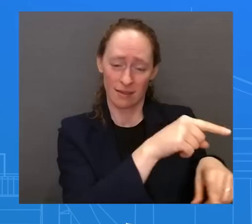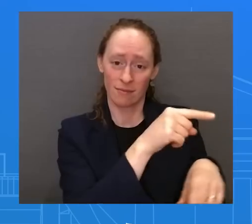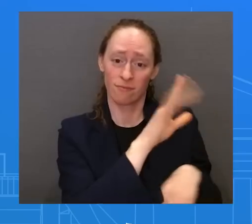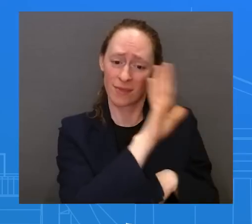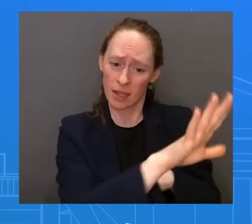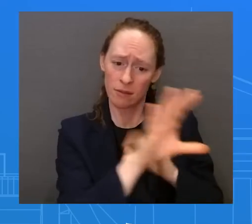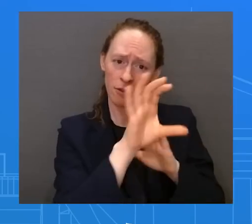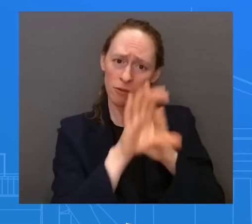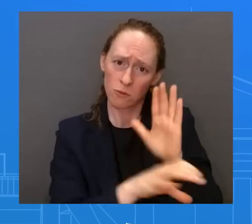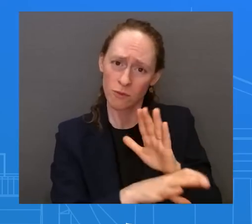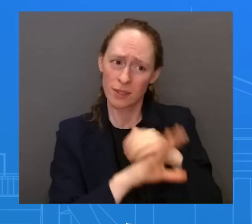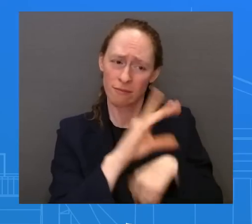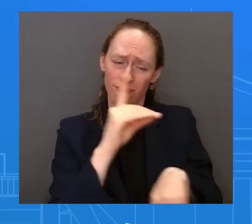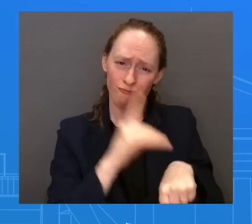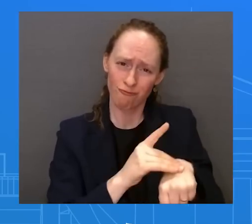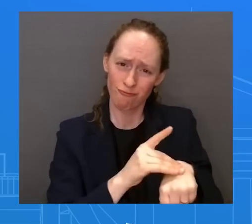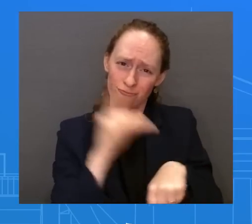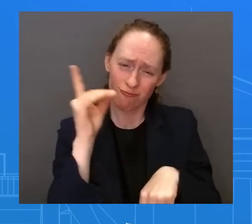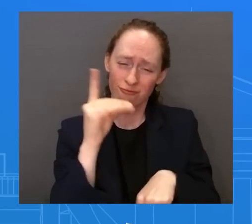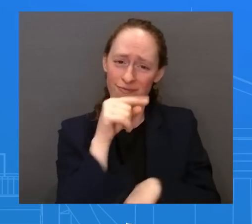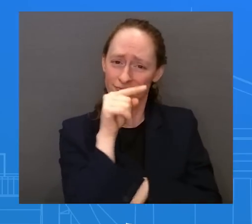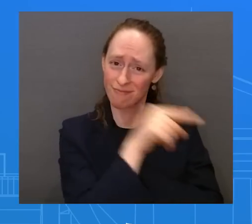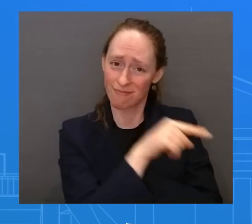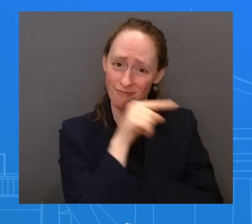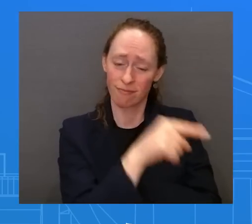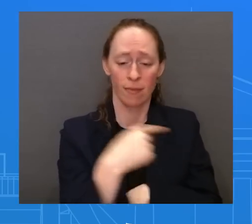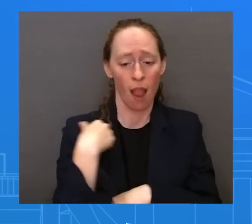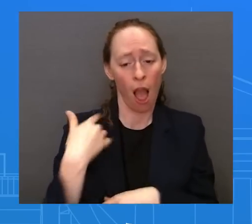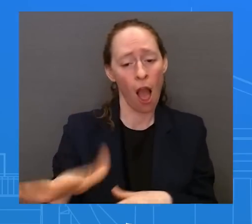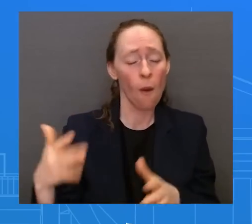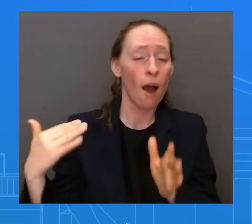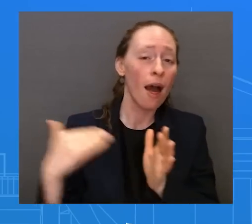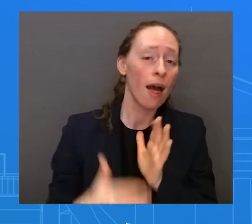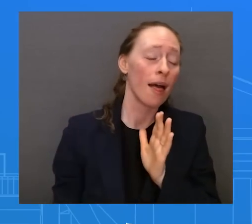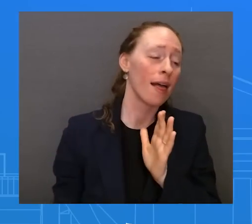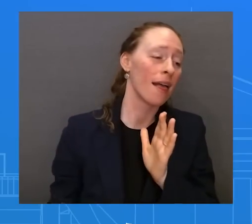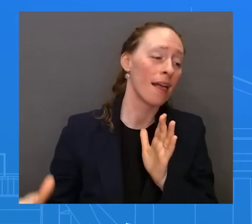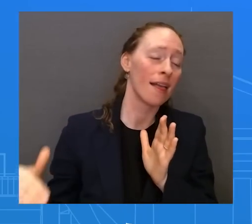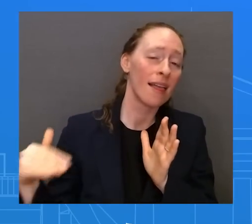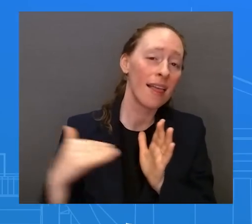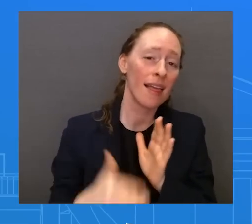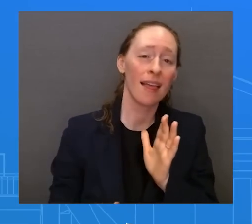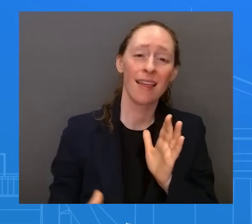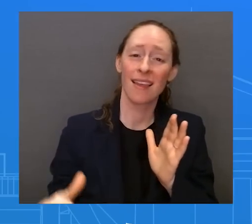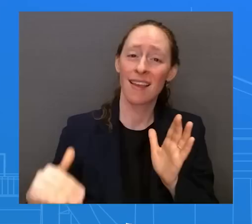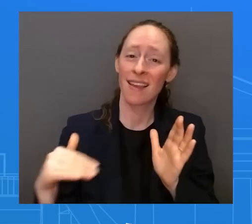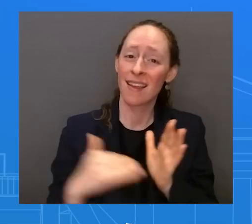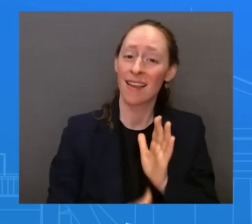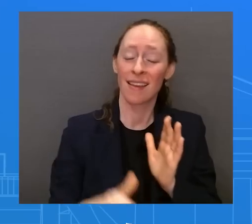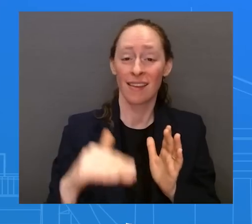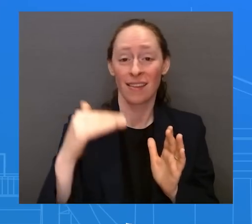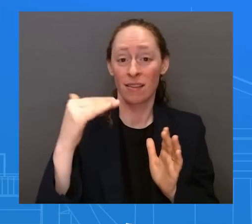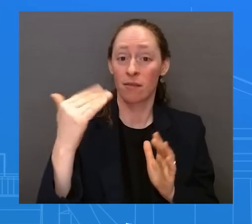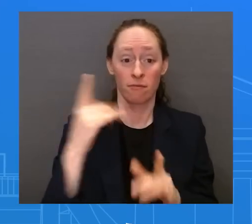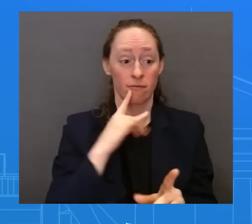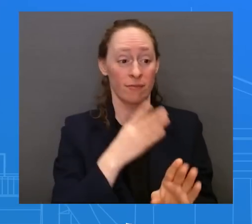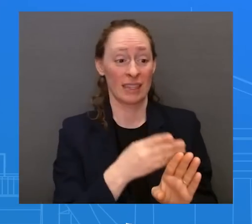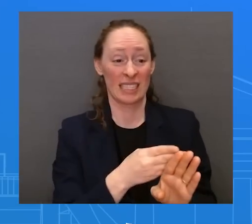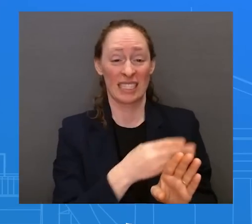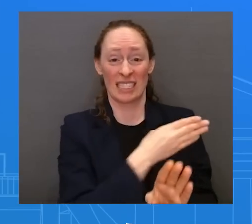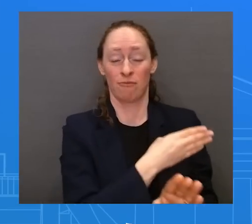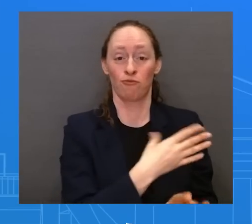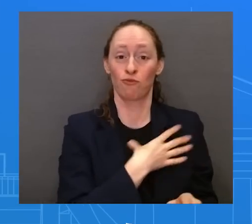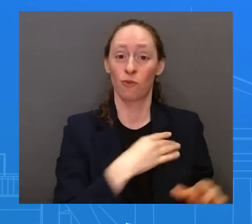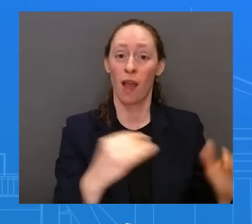again in the last three times in the last Administration Democrats met with and joined Republicans to get this done to get something